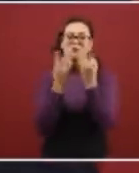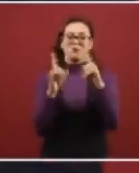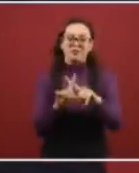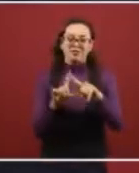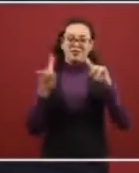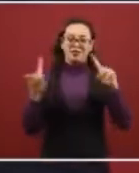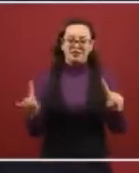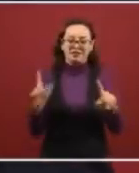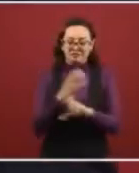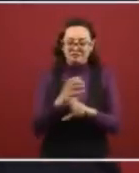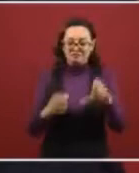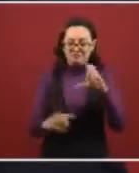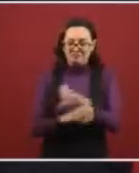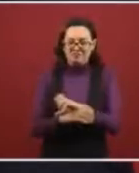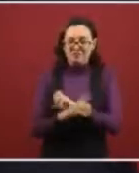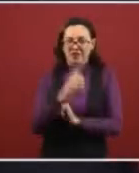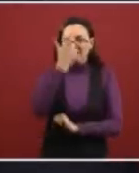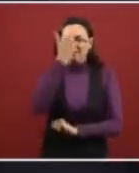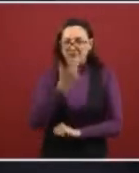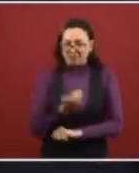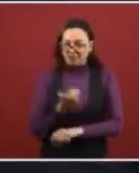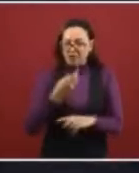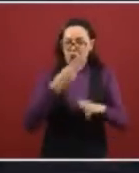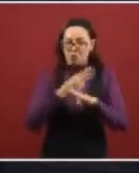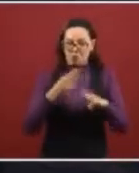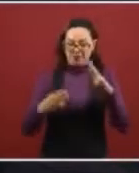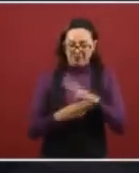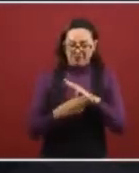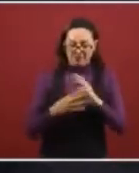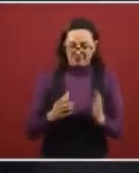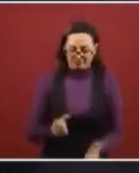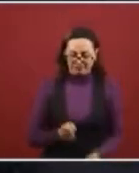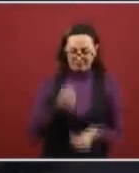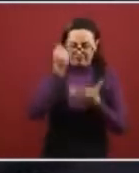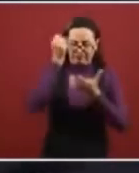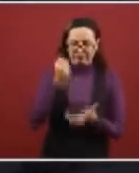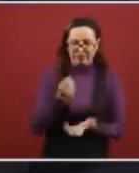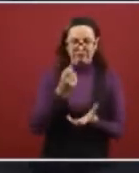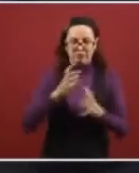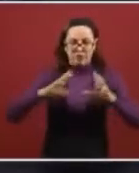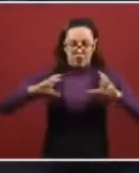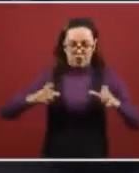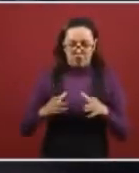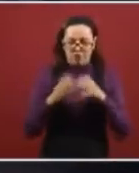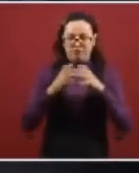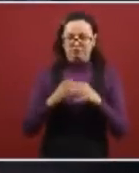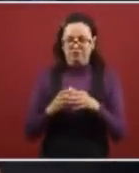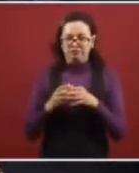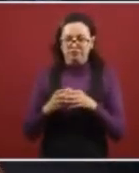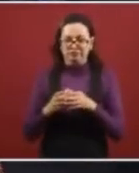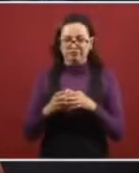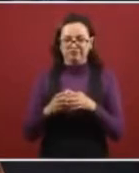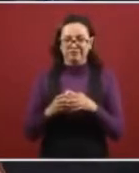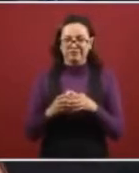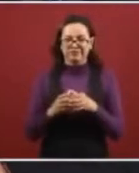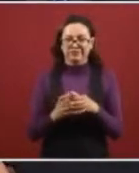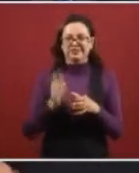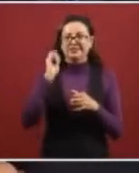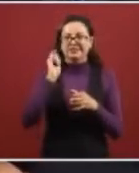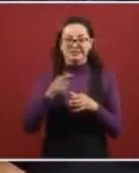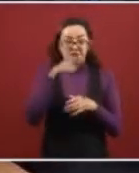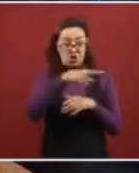method recursos. Of distribution of resources. Porque ahora. Because now. Ya no se entrega el apoyo a